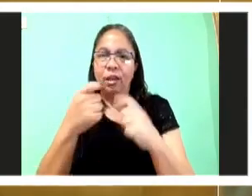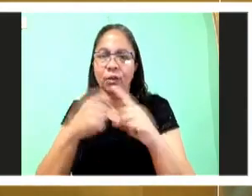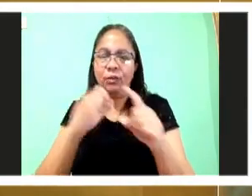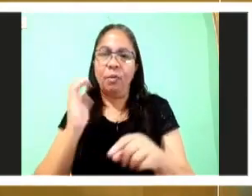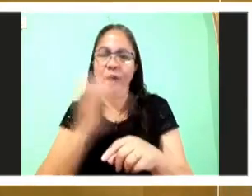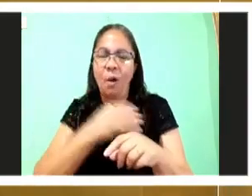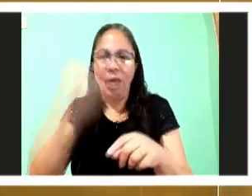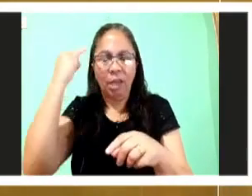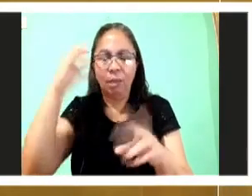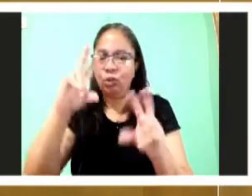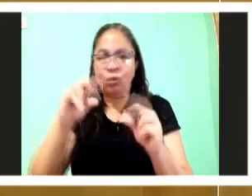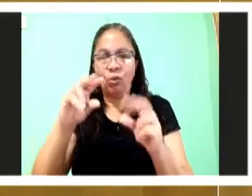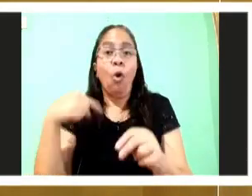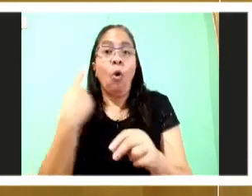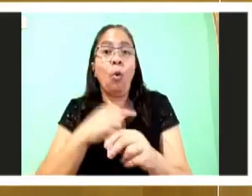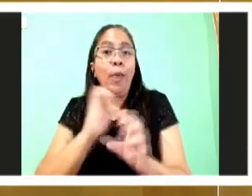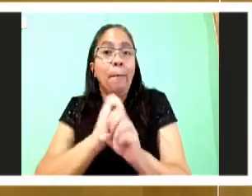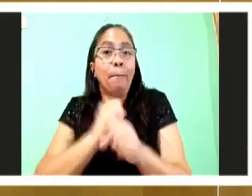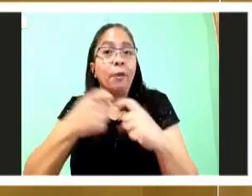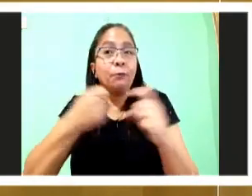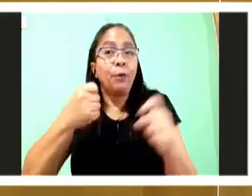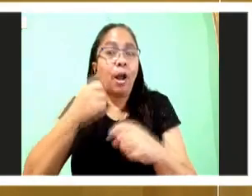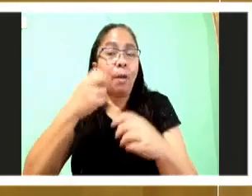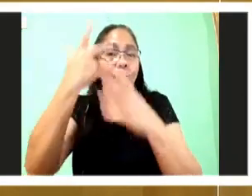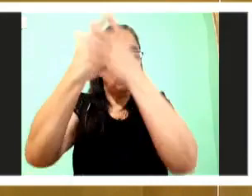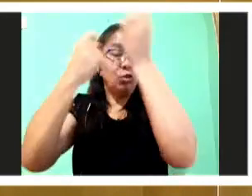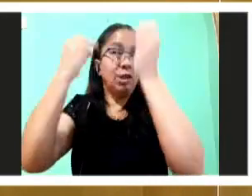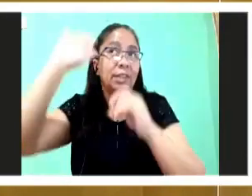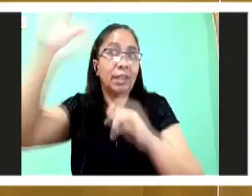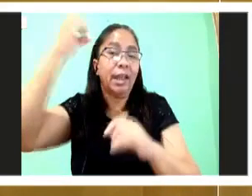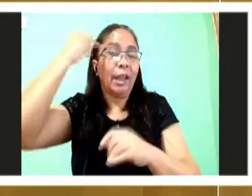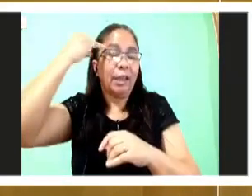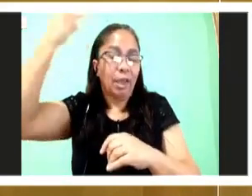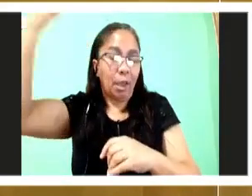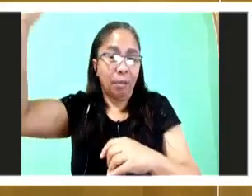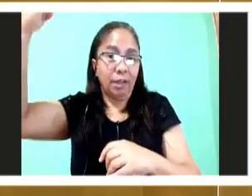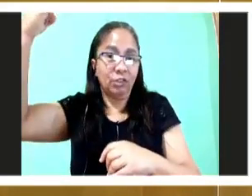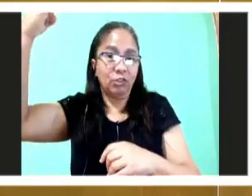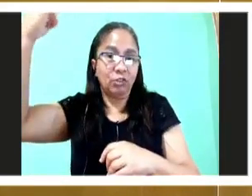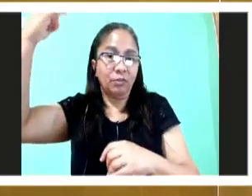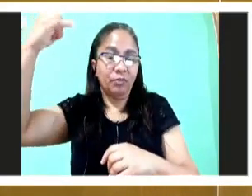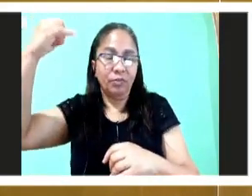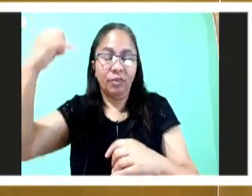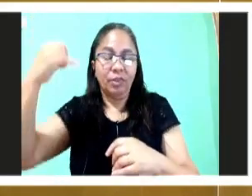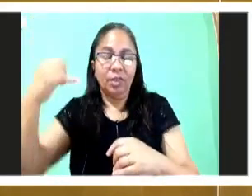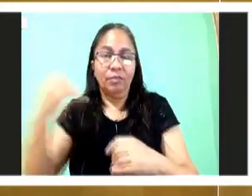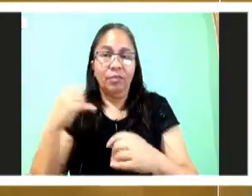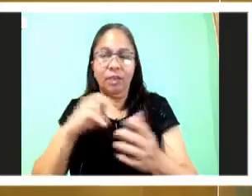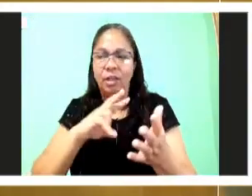Trinity. And that's why in Ephesians, St. Paul will say,